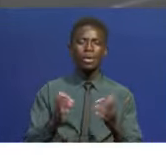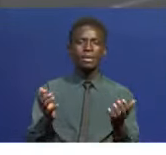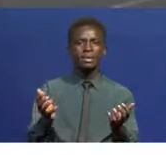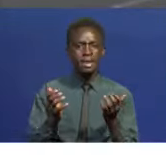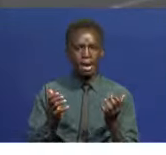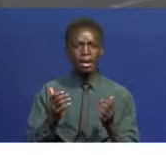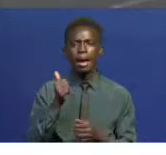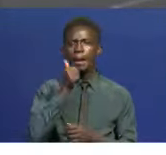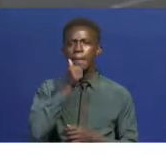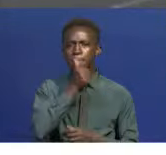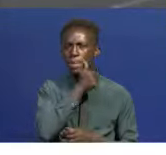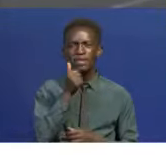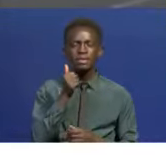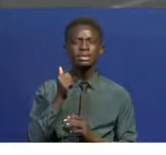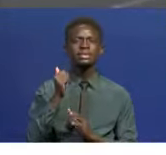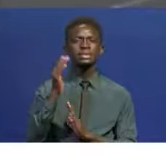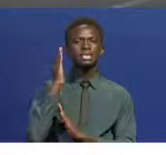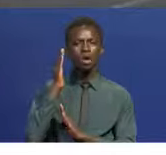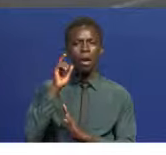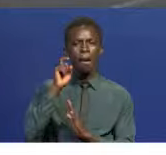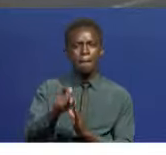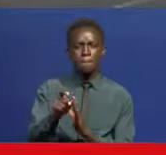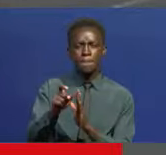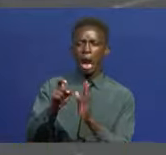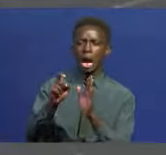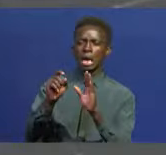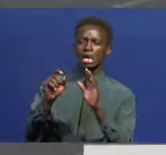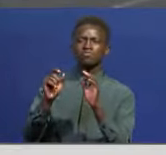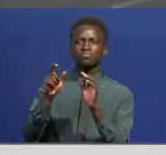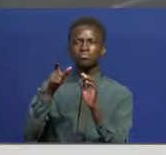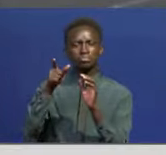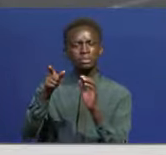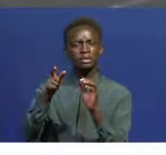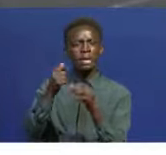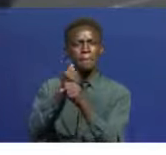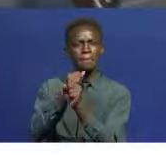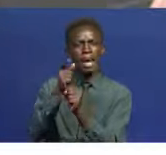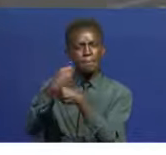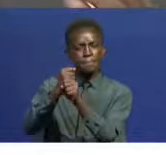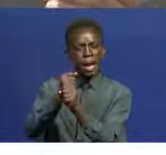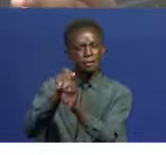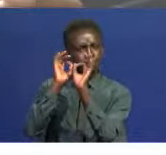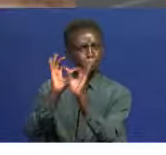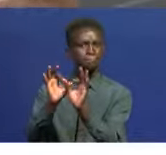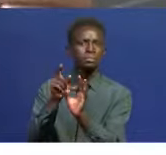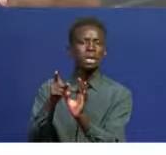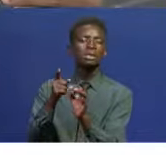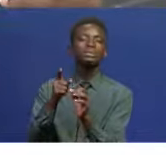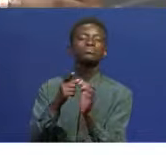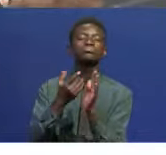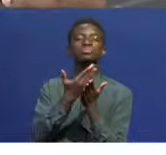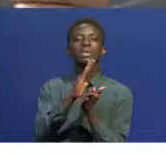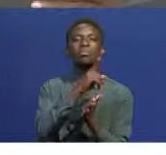private security repackaged, you know, from that watchman thing that I've been calling now. You know, like some of the employers are suffering that